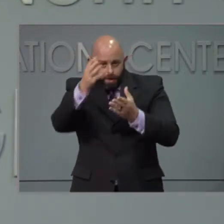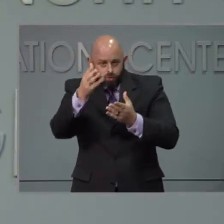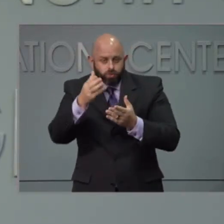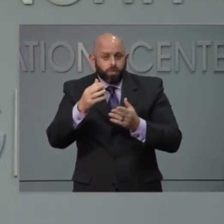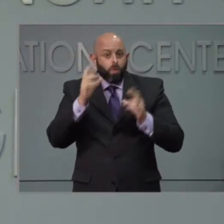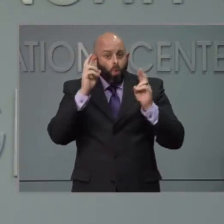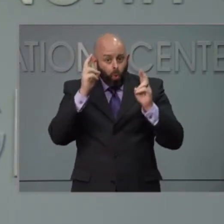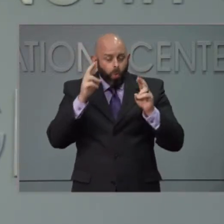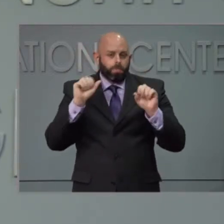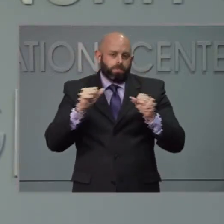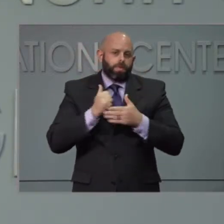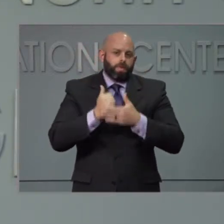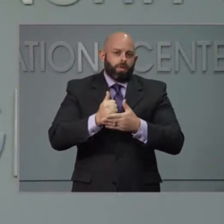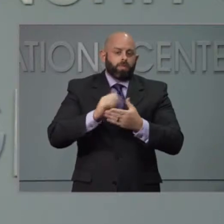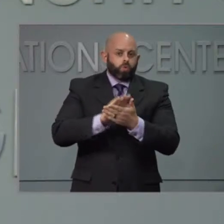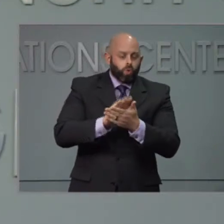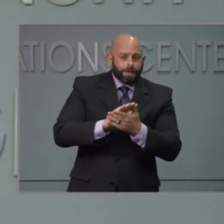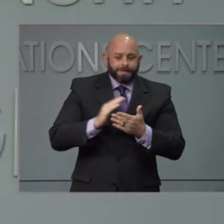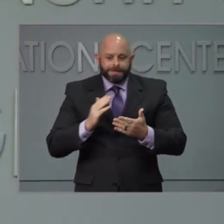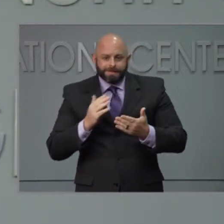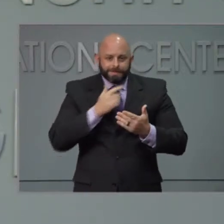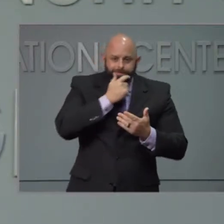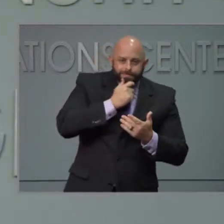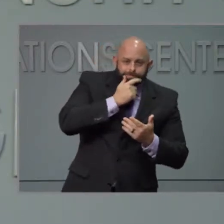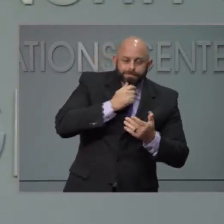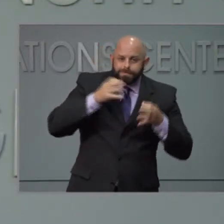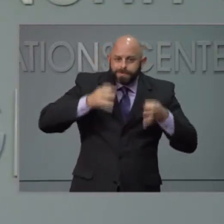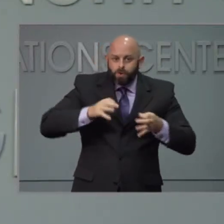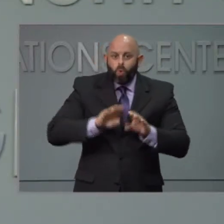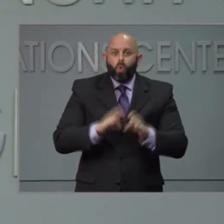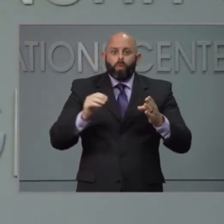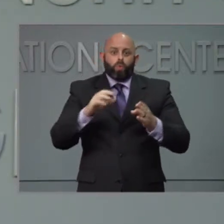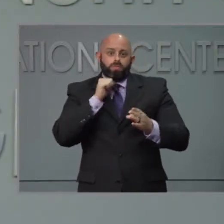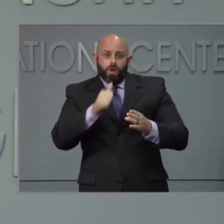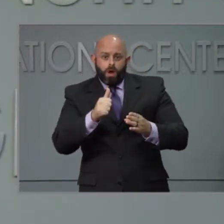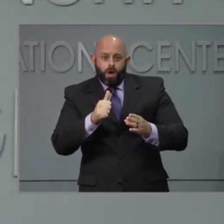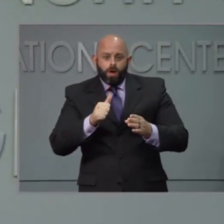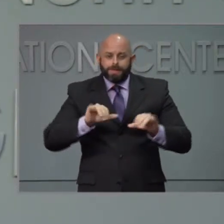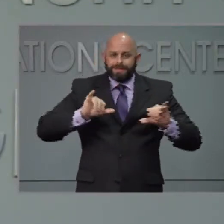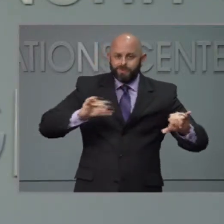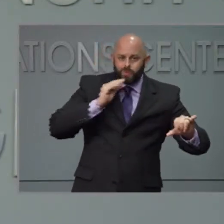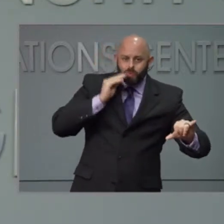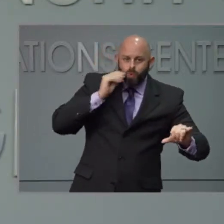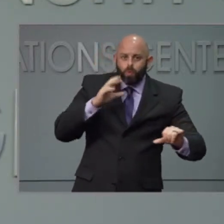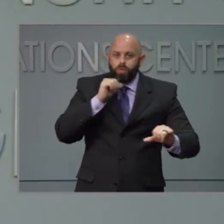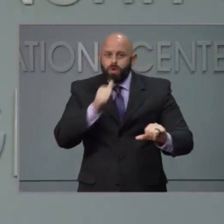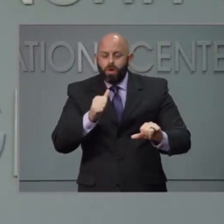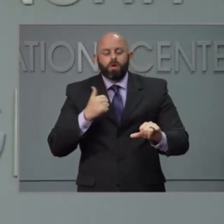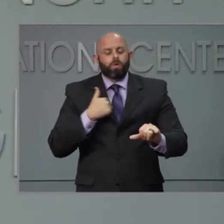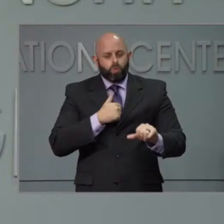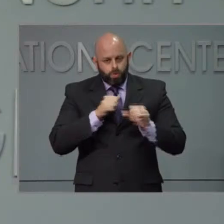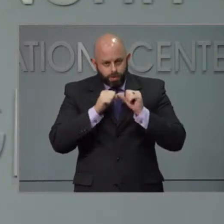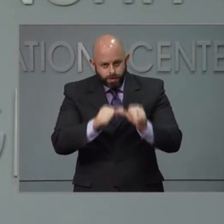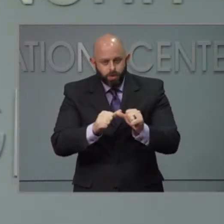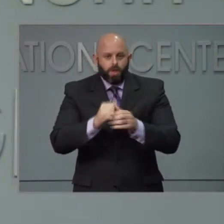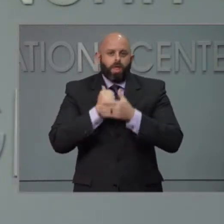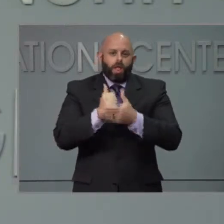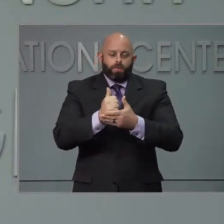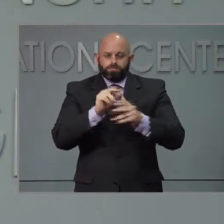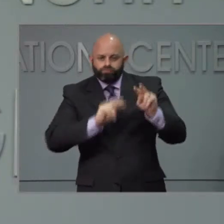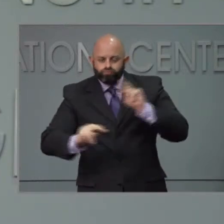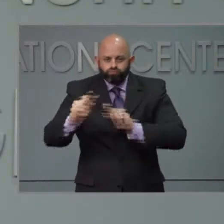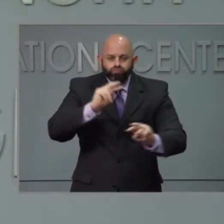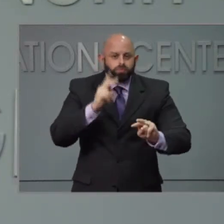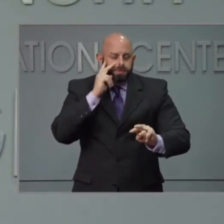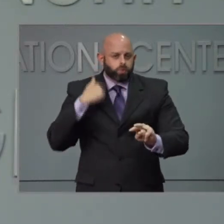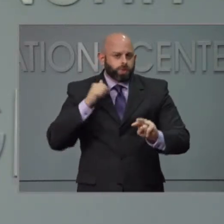can help them as they help to make decisions. We certainly are going to continue to monitor to see if we need